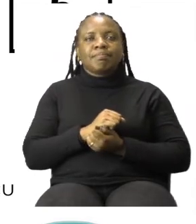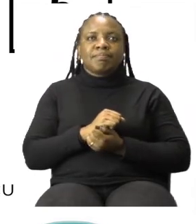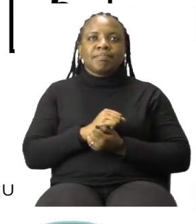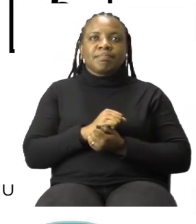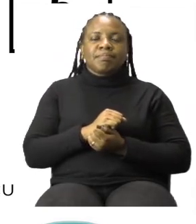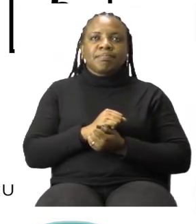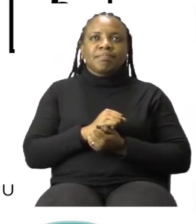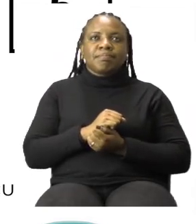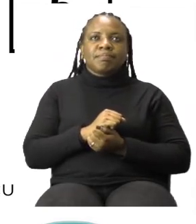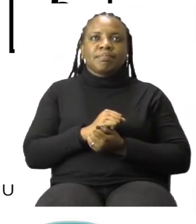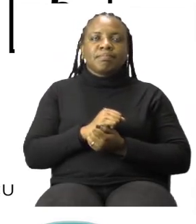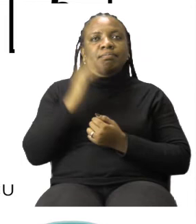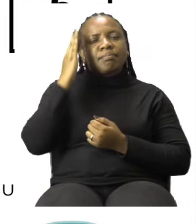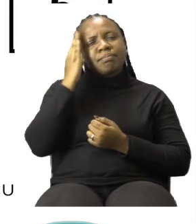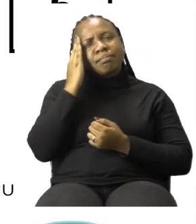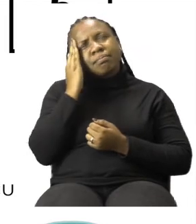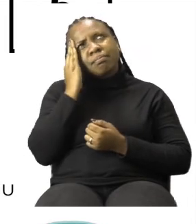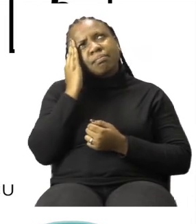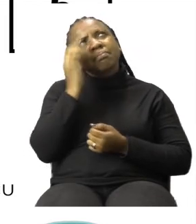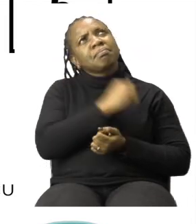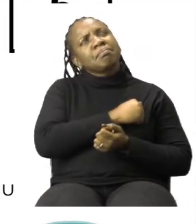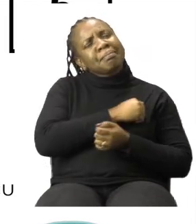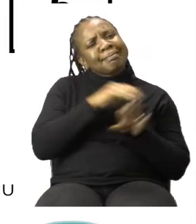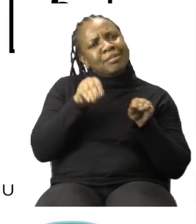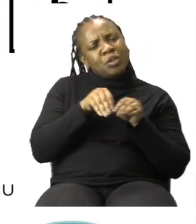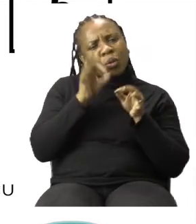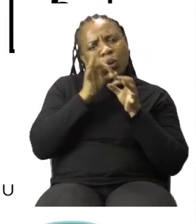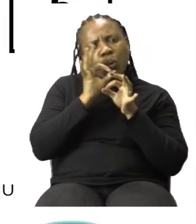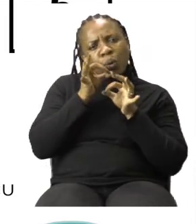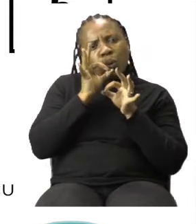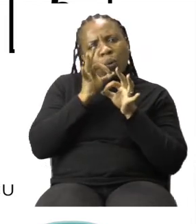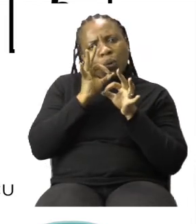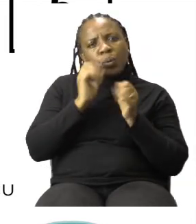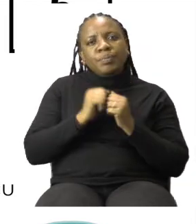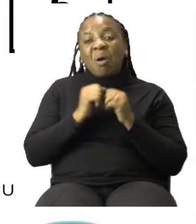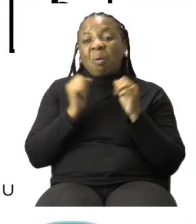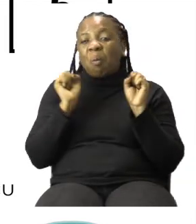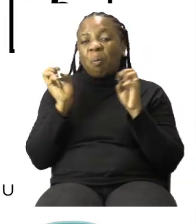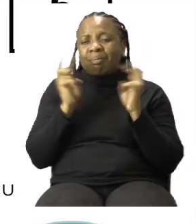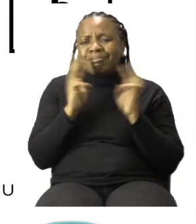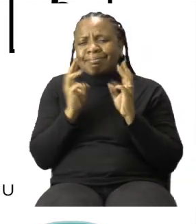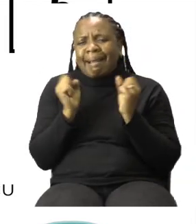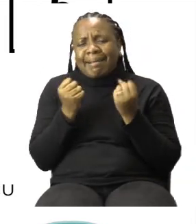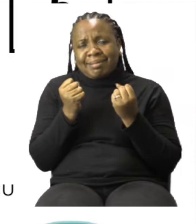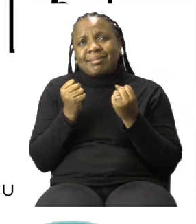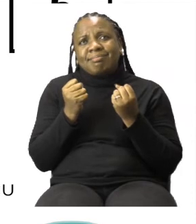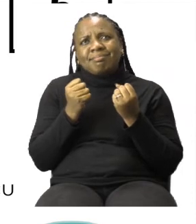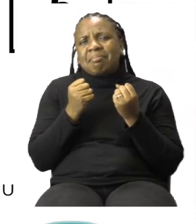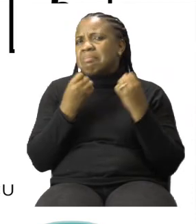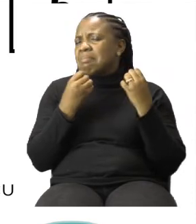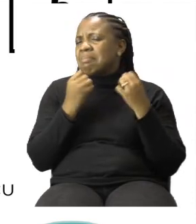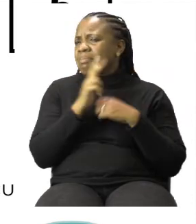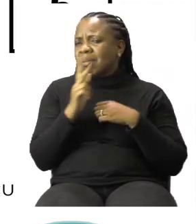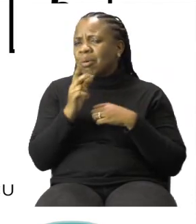So we know that Mom is making tea, which is something that is very common in winter. But it's for 20